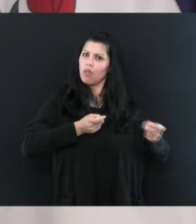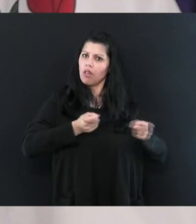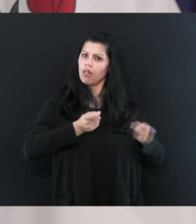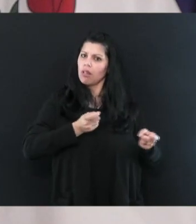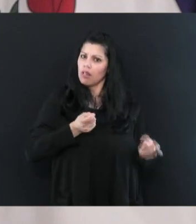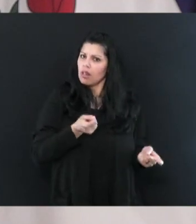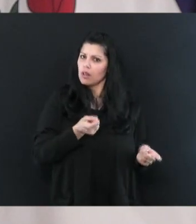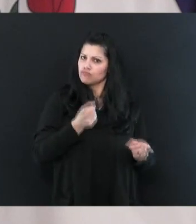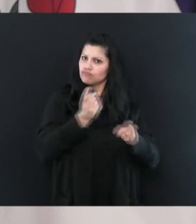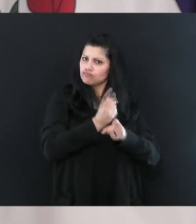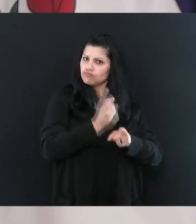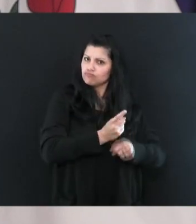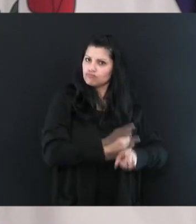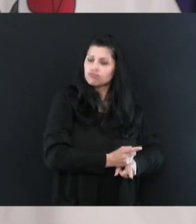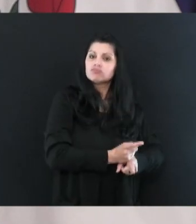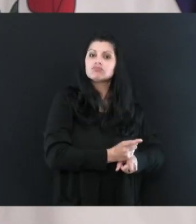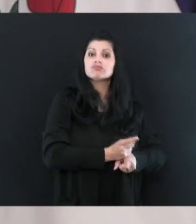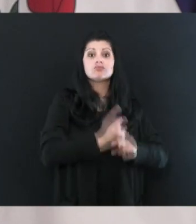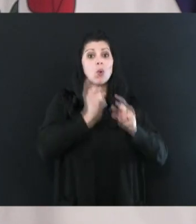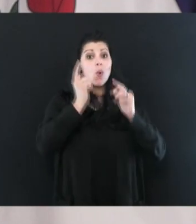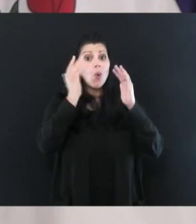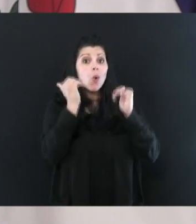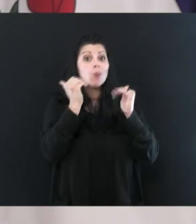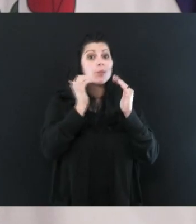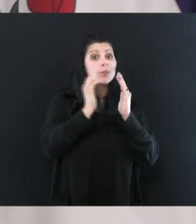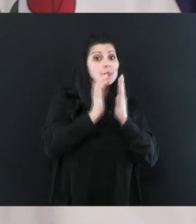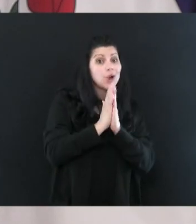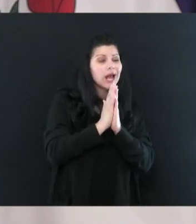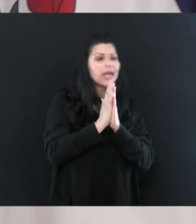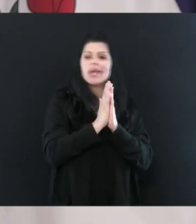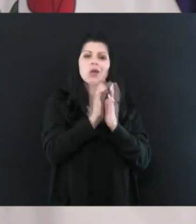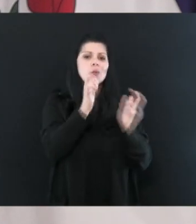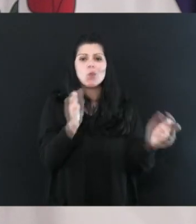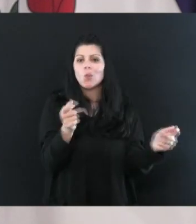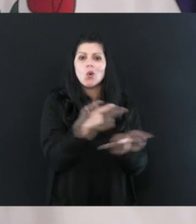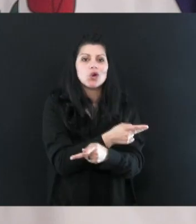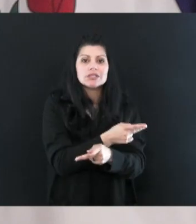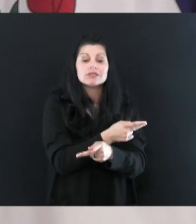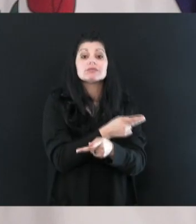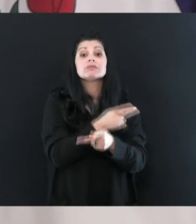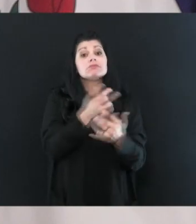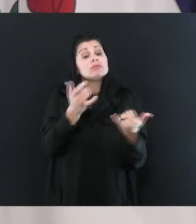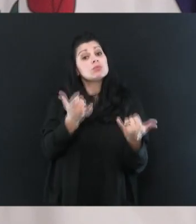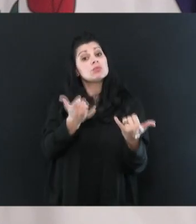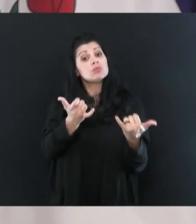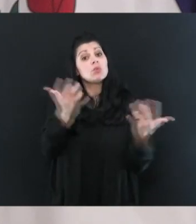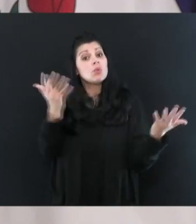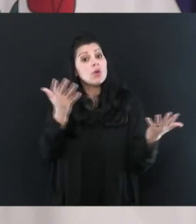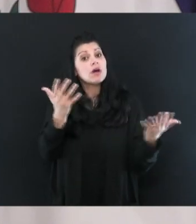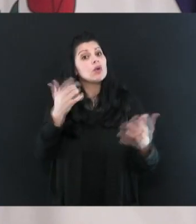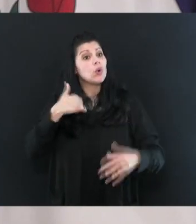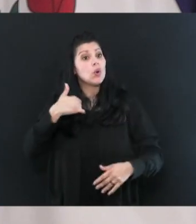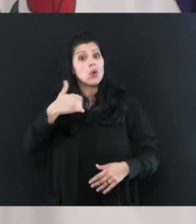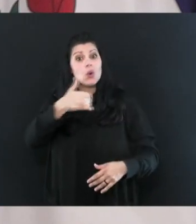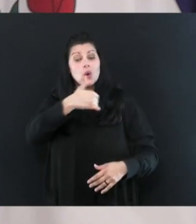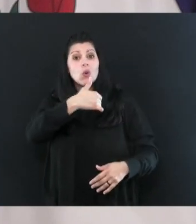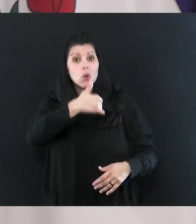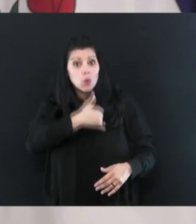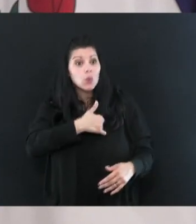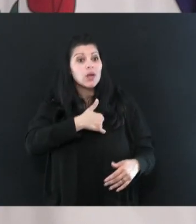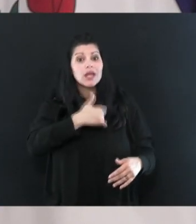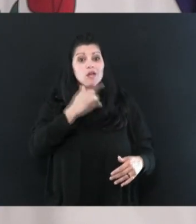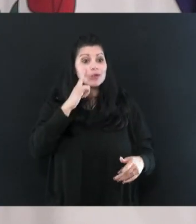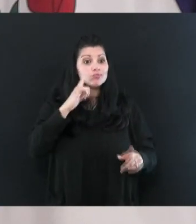and we hope and pray nothing happens, that it gets worse and everything, but right now we keep running to these fires and putting